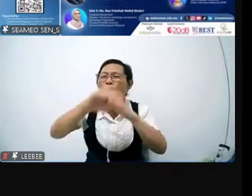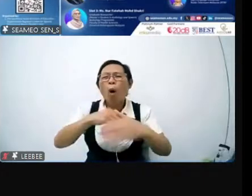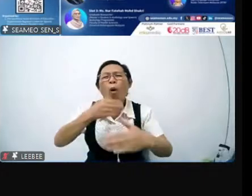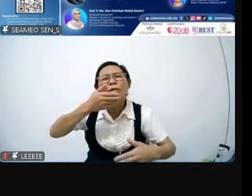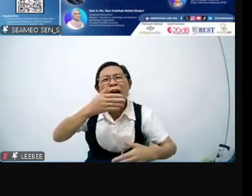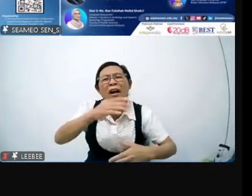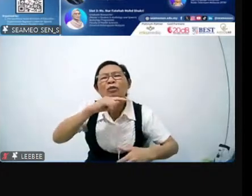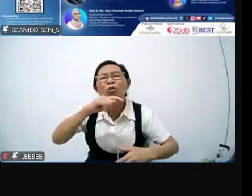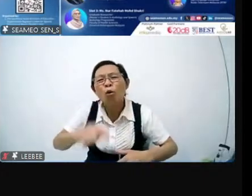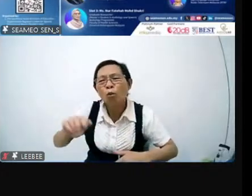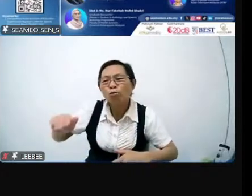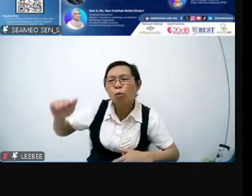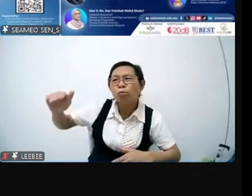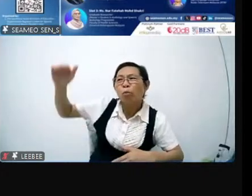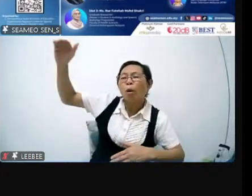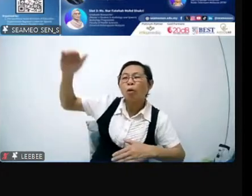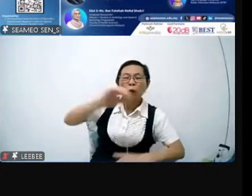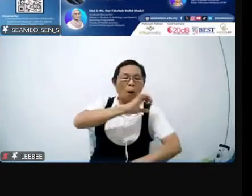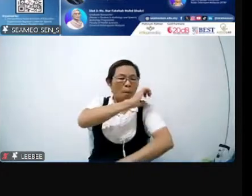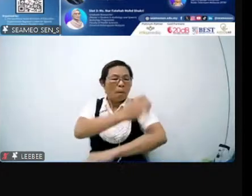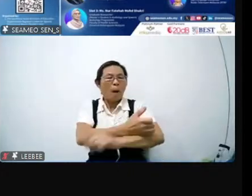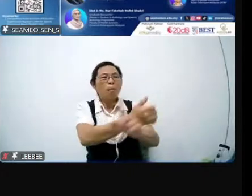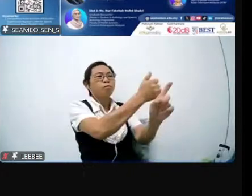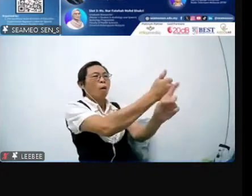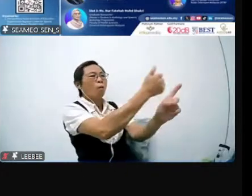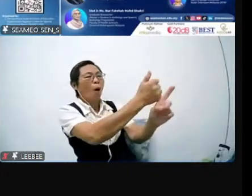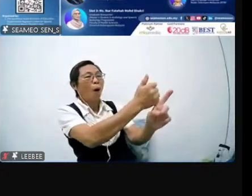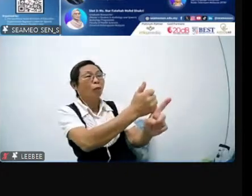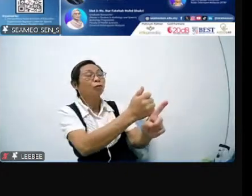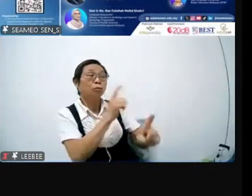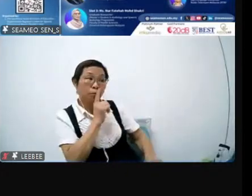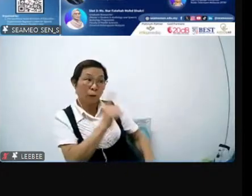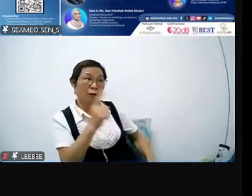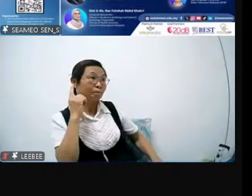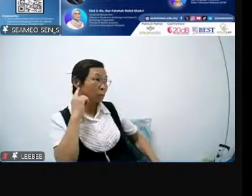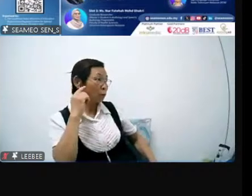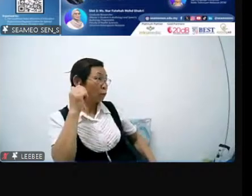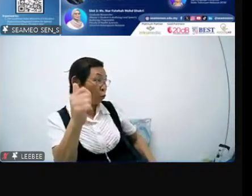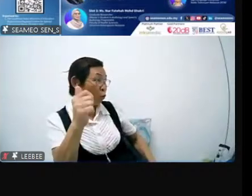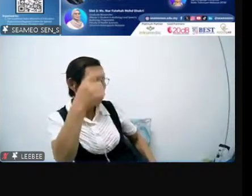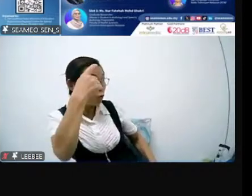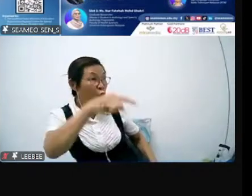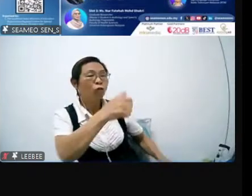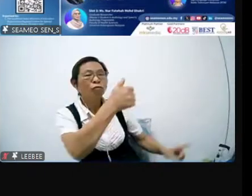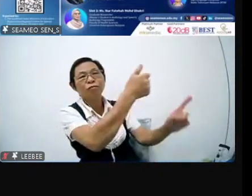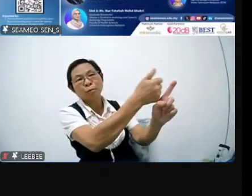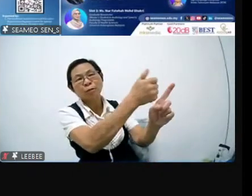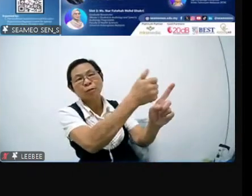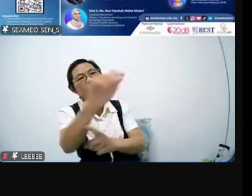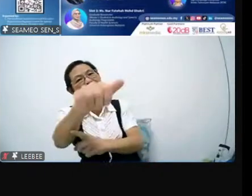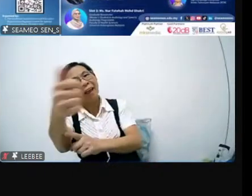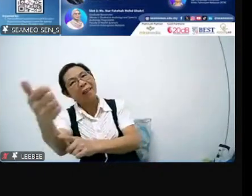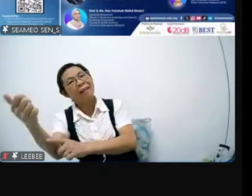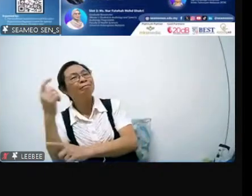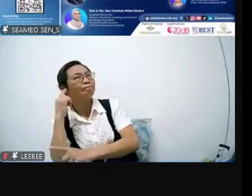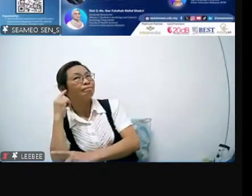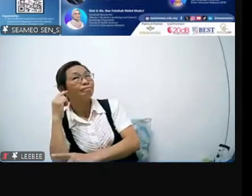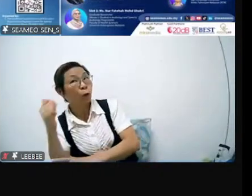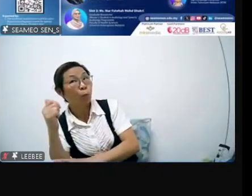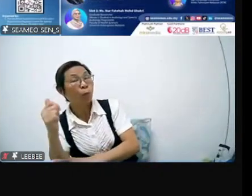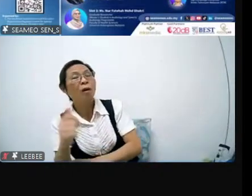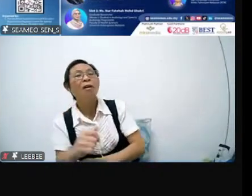empower themselves to ensure healthy ears and hearing for themselves and others. According